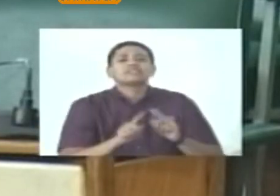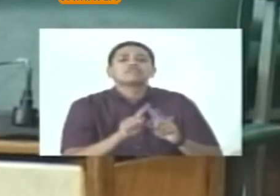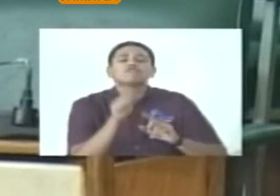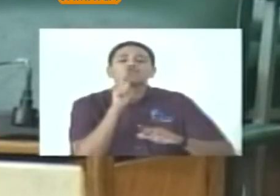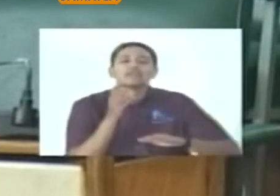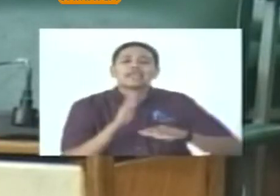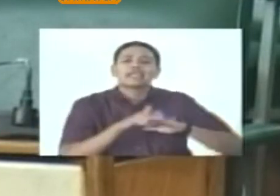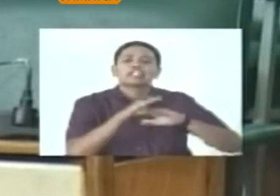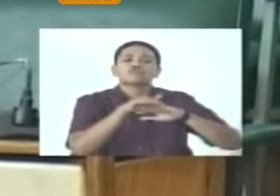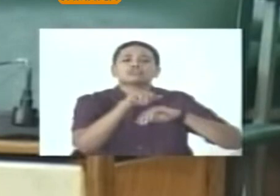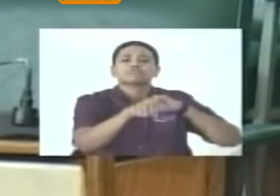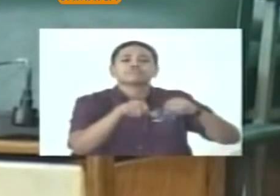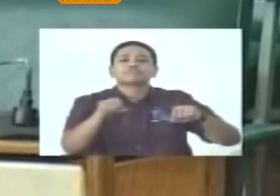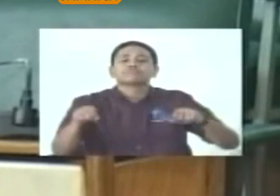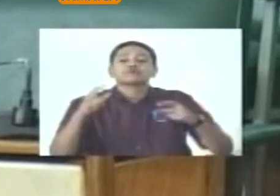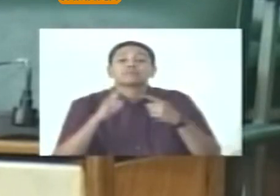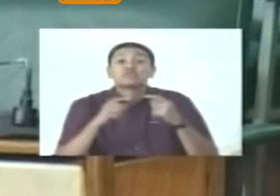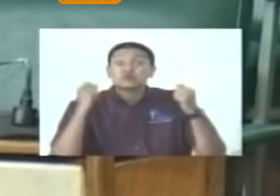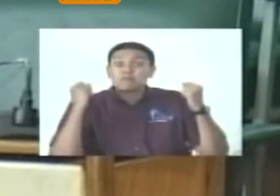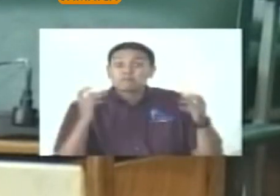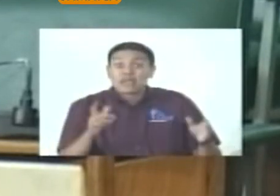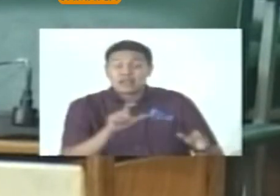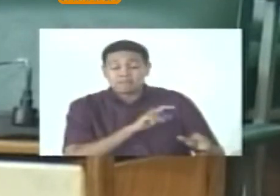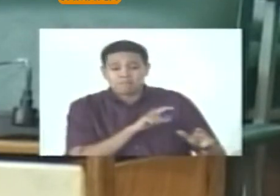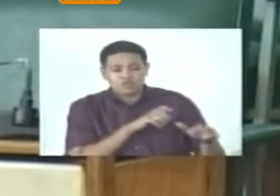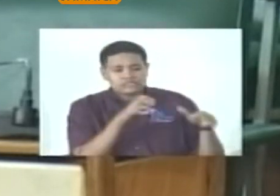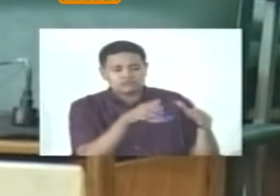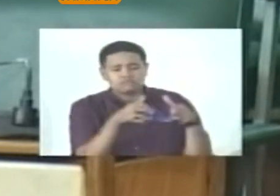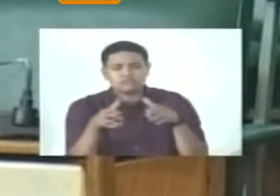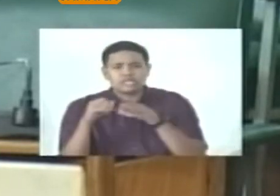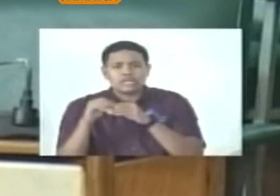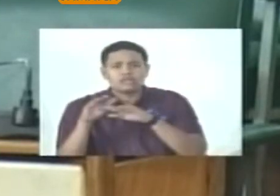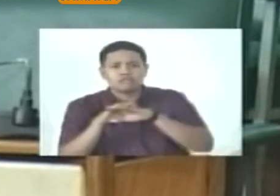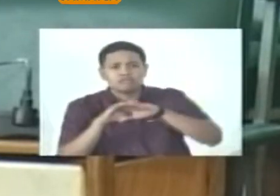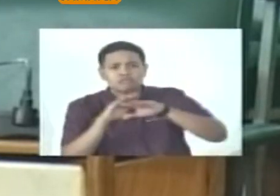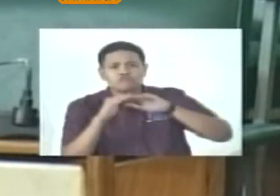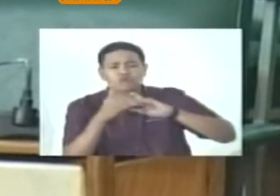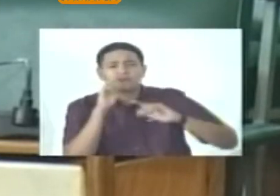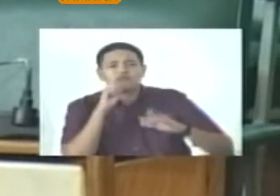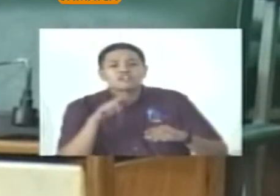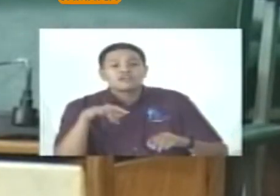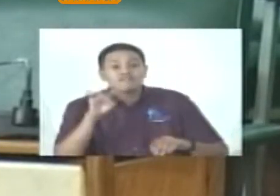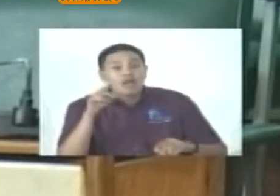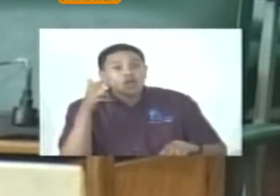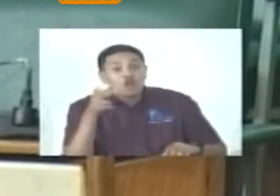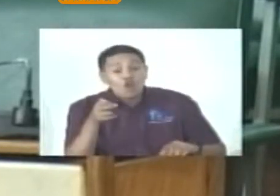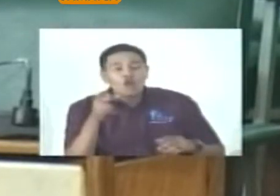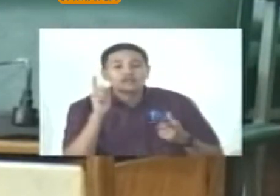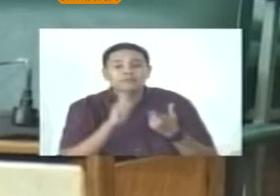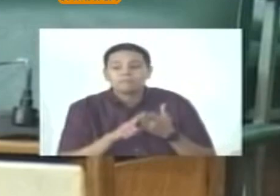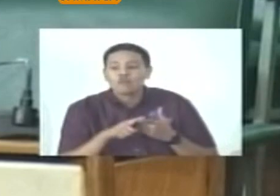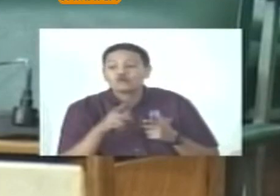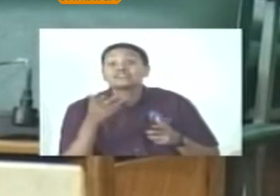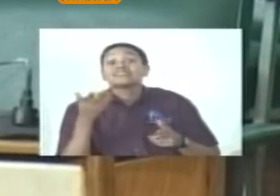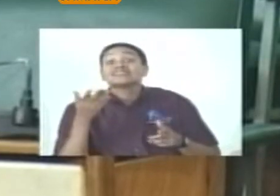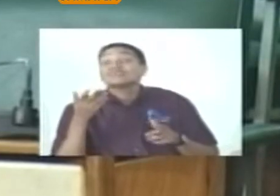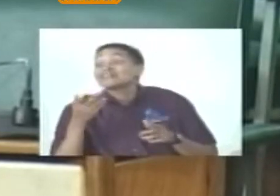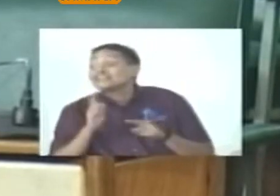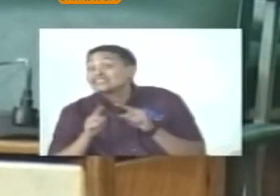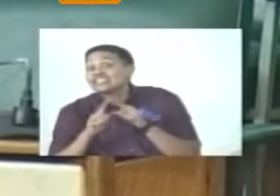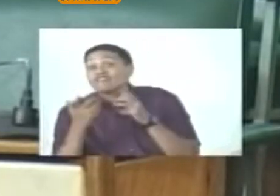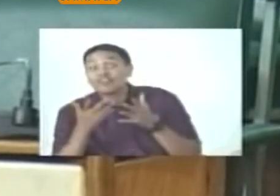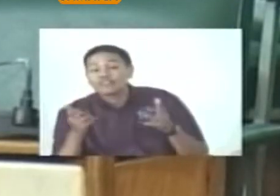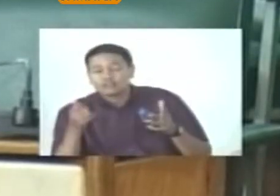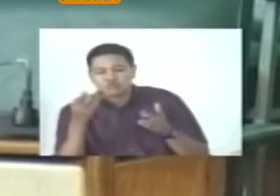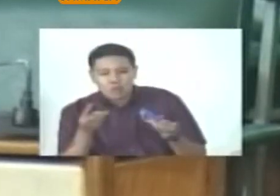increased seizures, and in many police divisions across the country, there were record-breaking seizures of firearms and ammunition, and that is a statistical fact. Right, so we